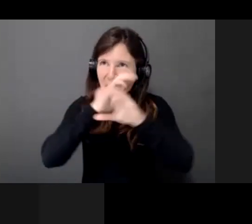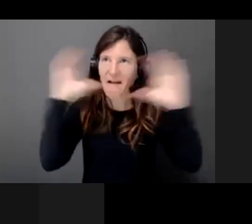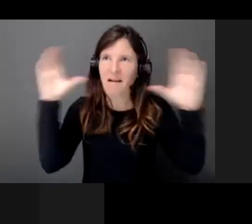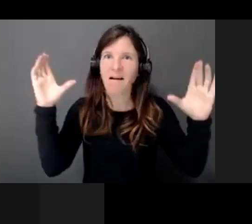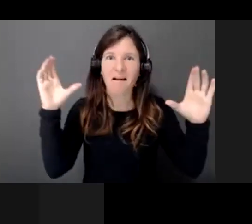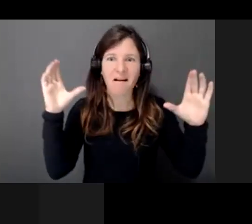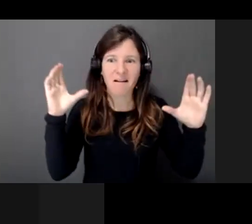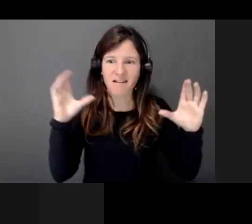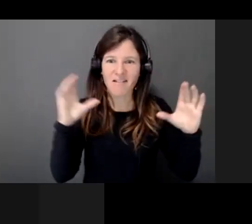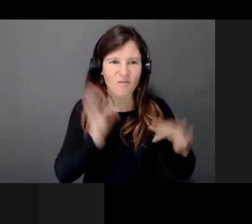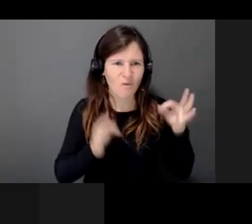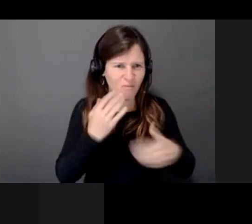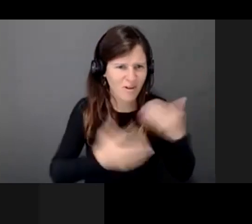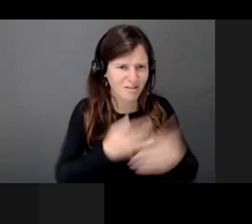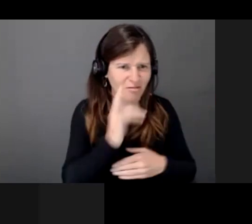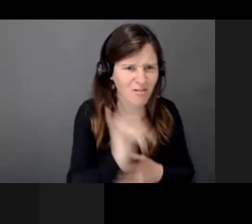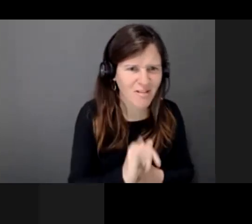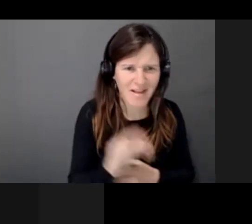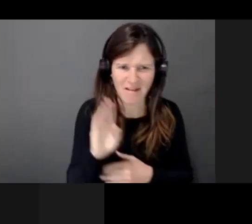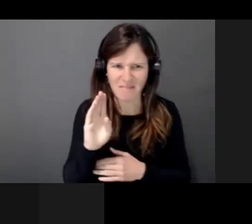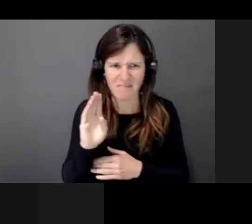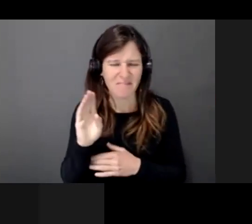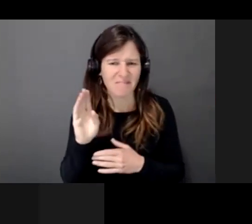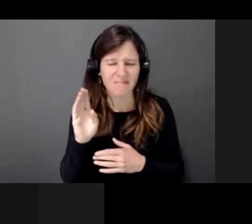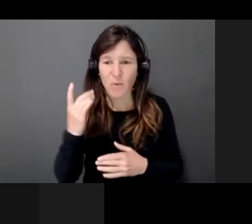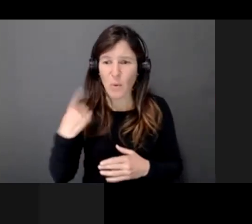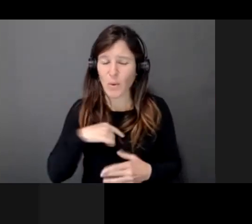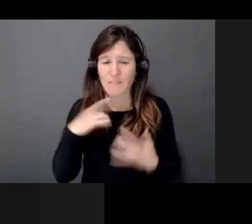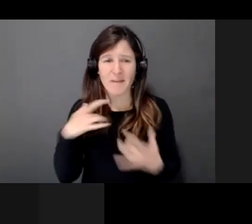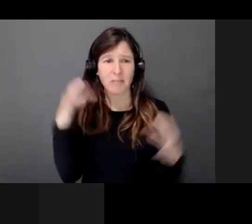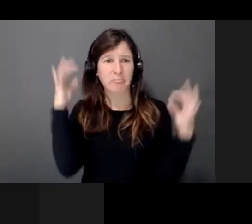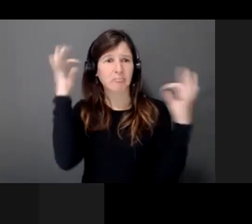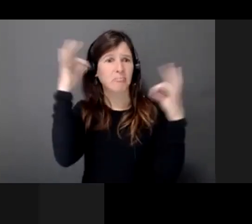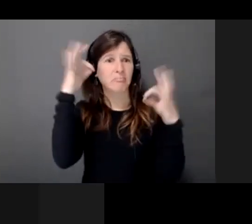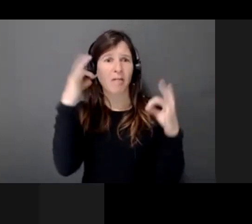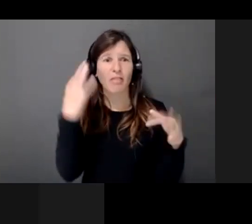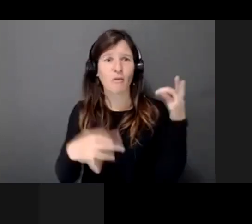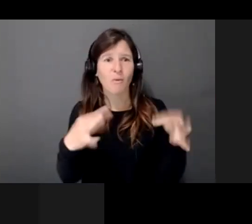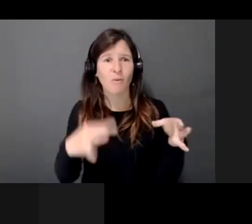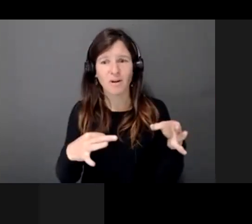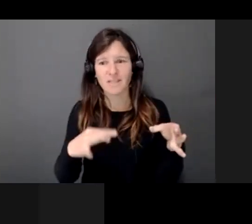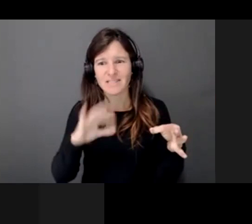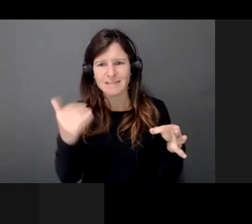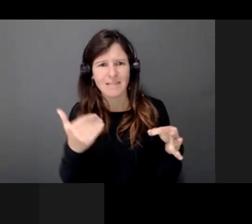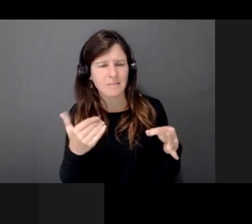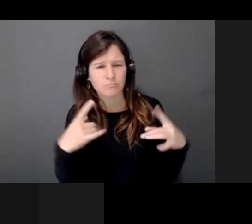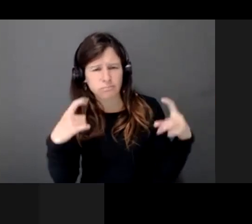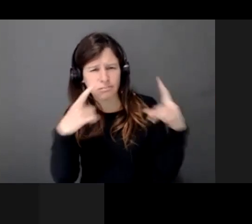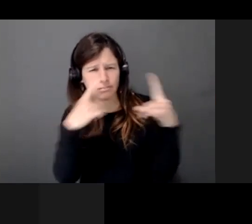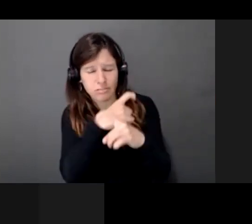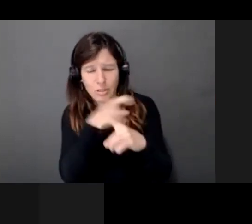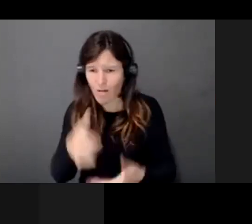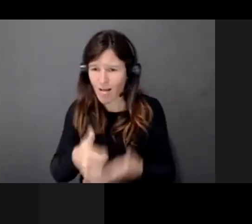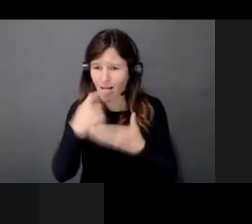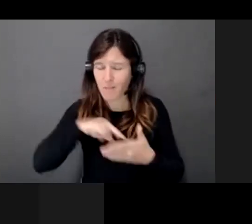want to thank you for lifting that veil so eloquently. We do have a couple excellent questions.